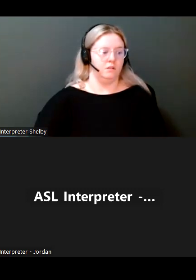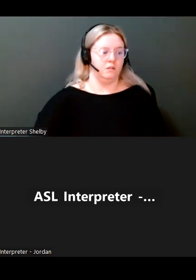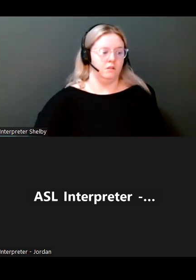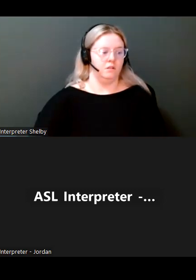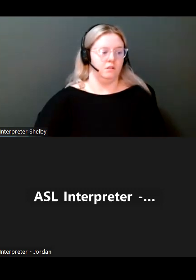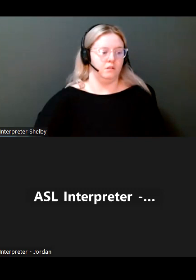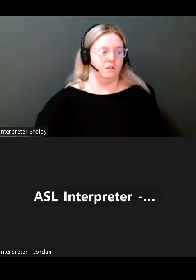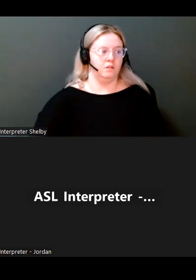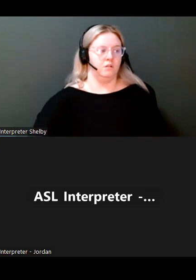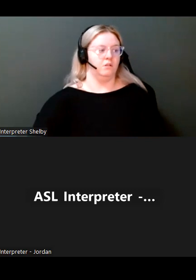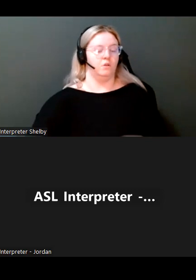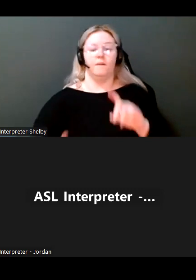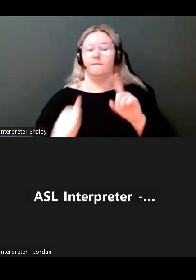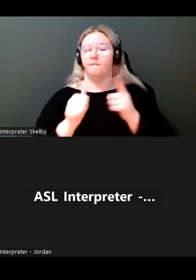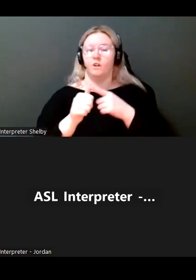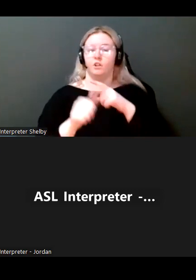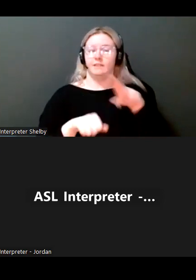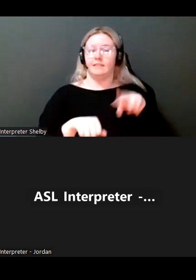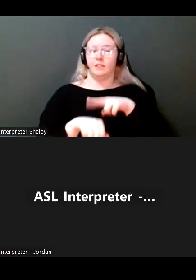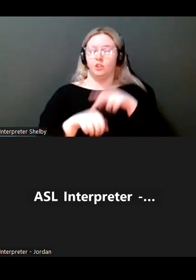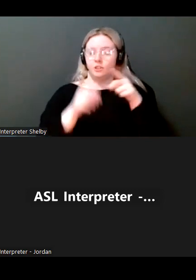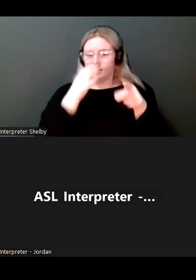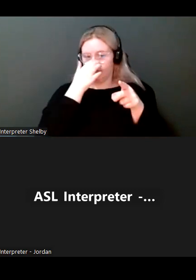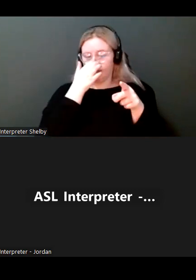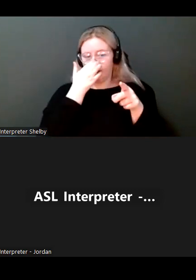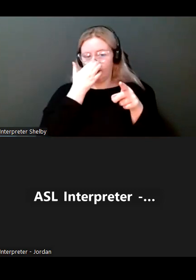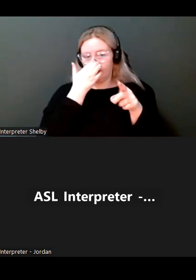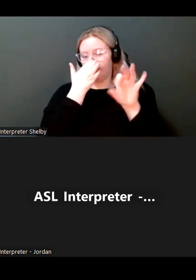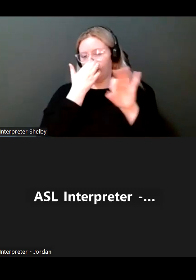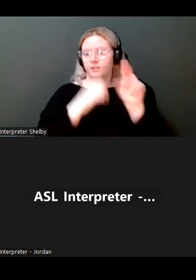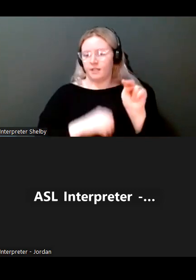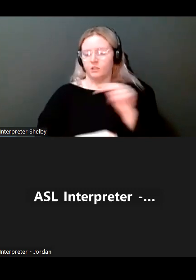all across Canada, where you're ensured to get, free,